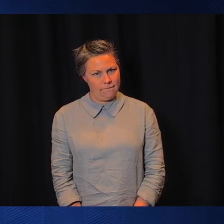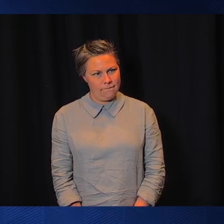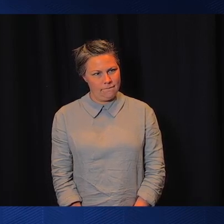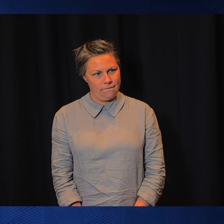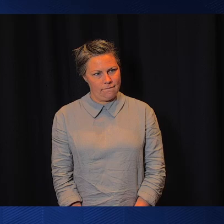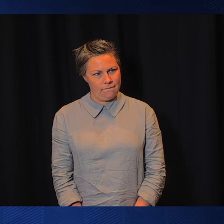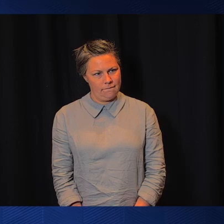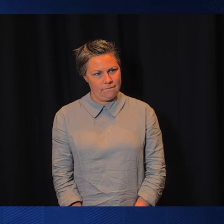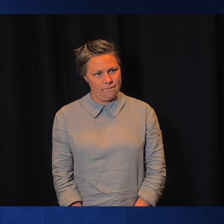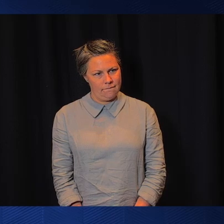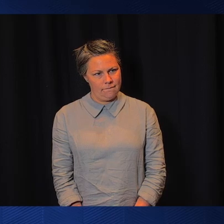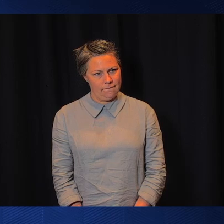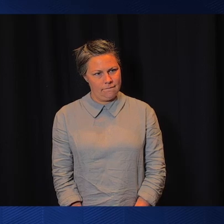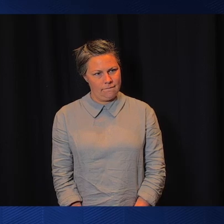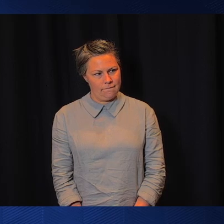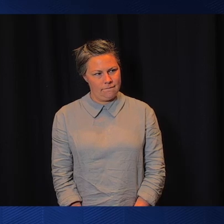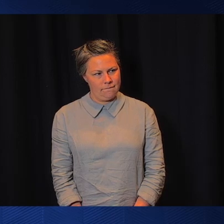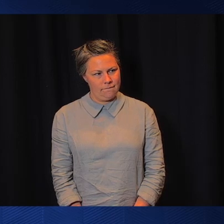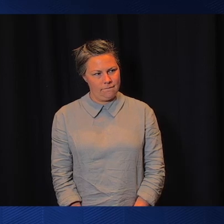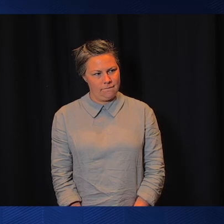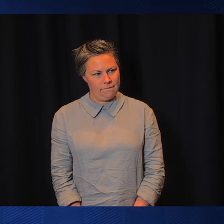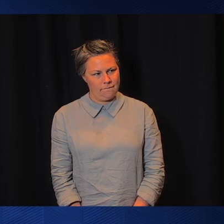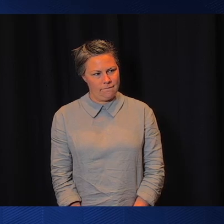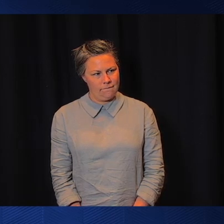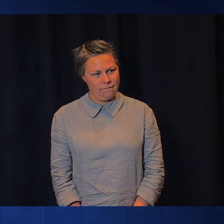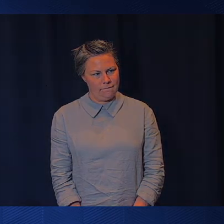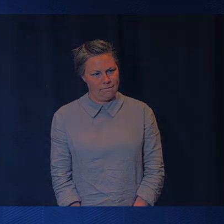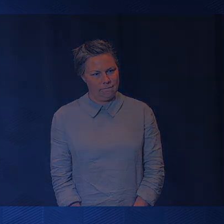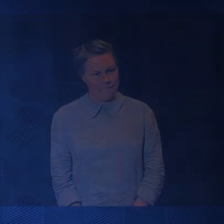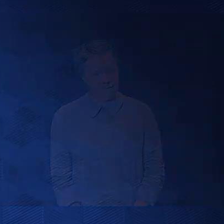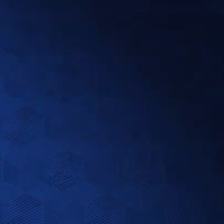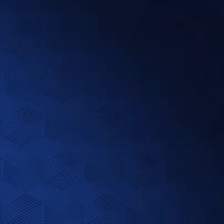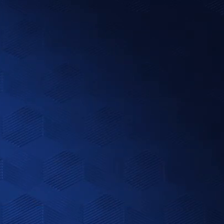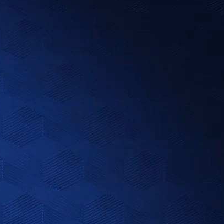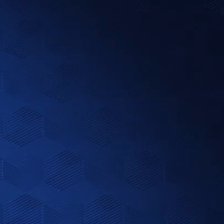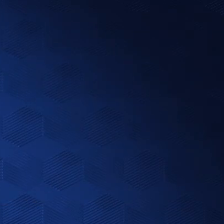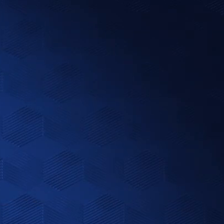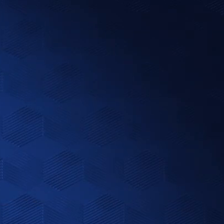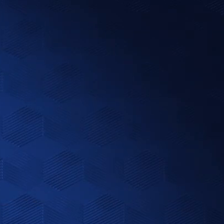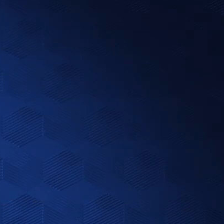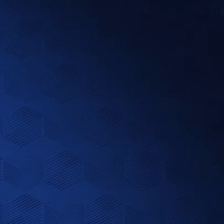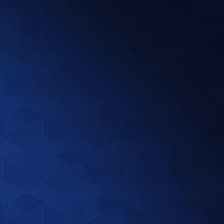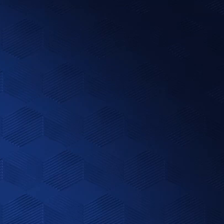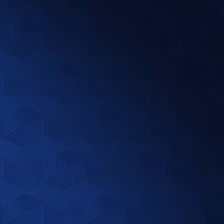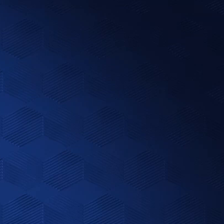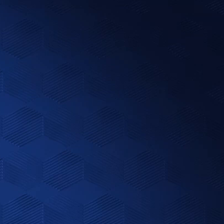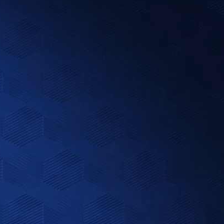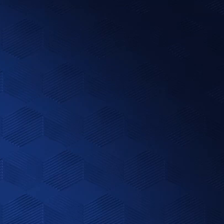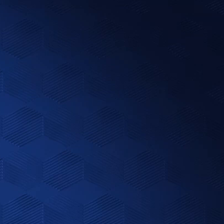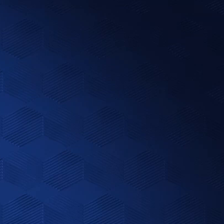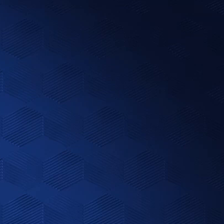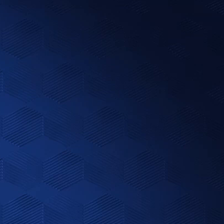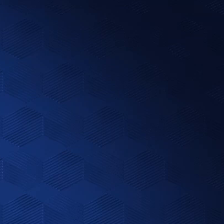Well done. Awesome. So many questions. Well done.